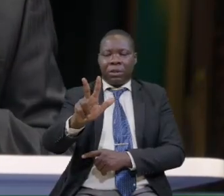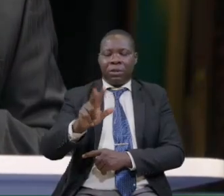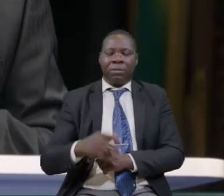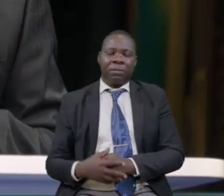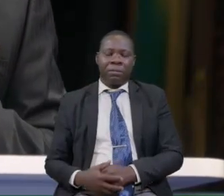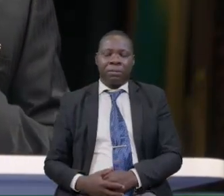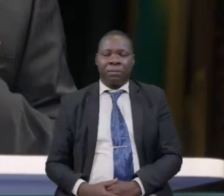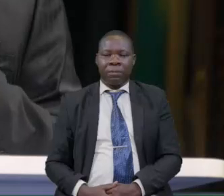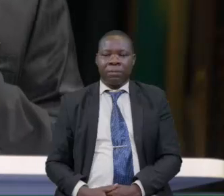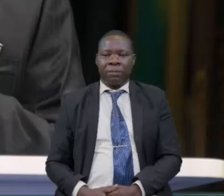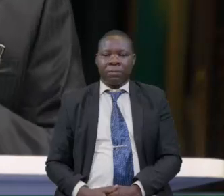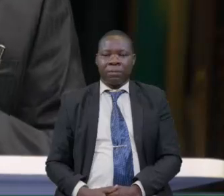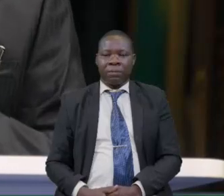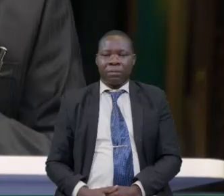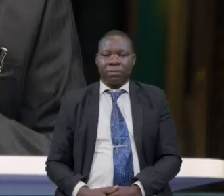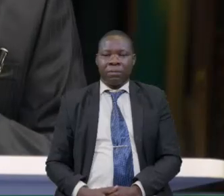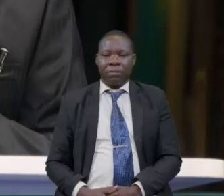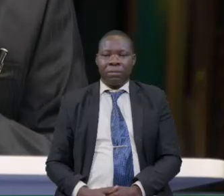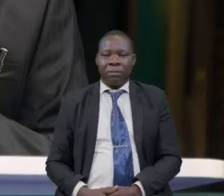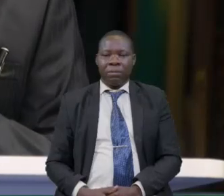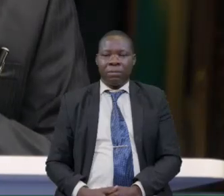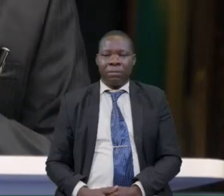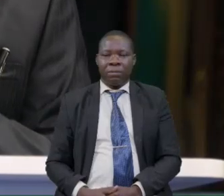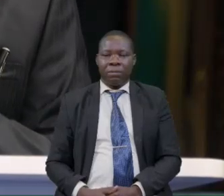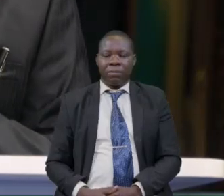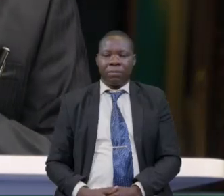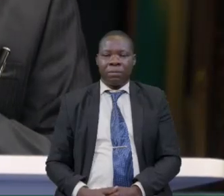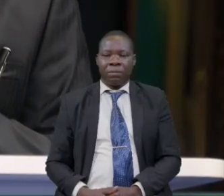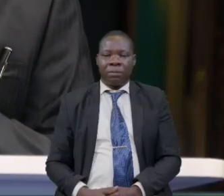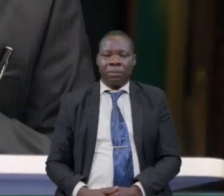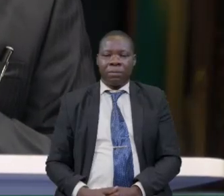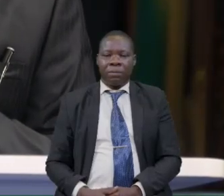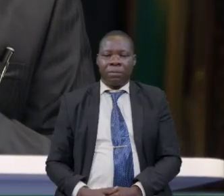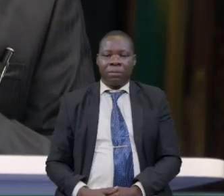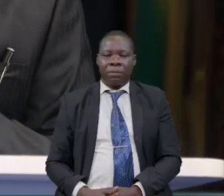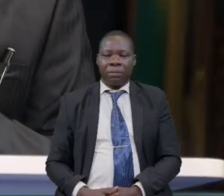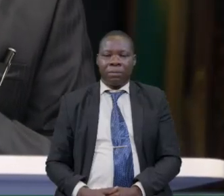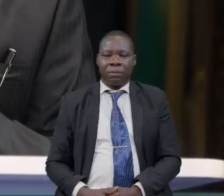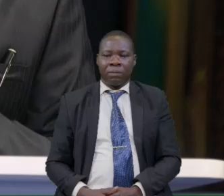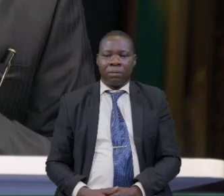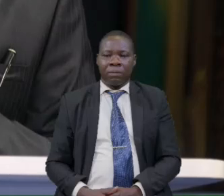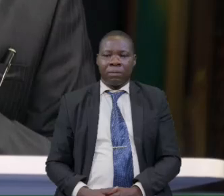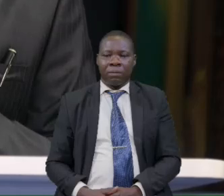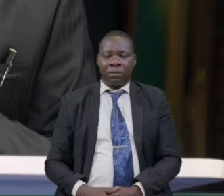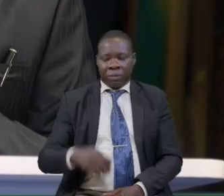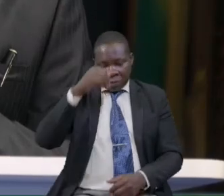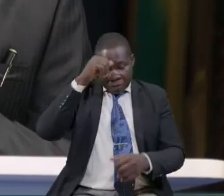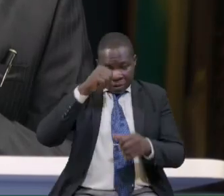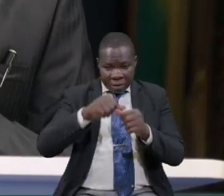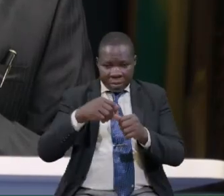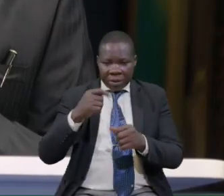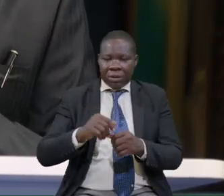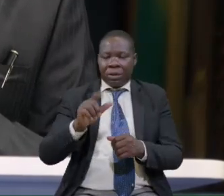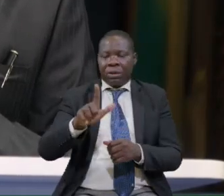+234 9154 4492 63. Remember the lunch hour with Jesus